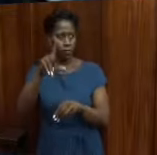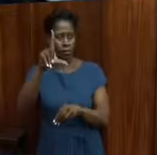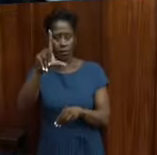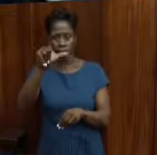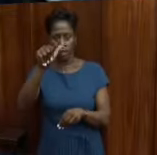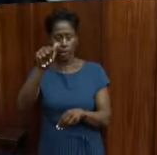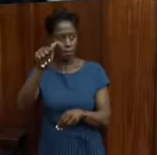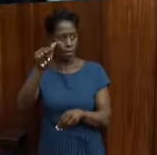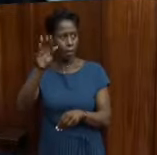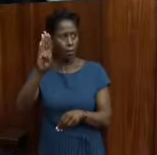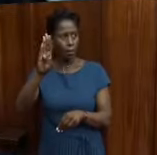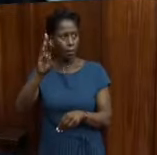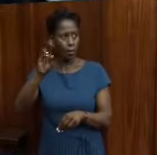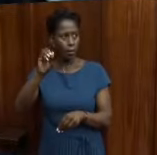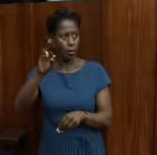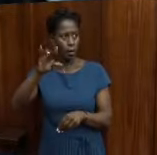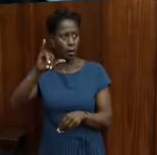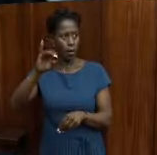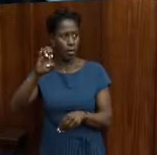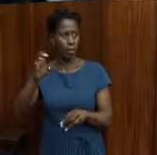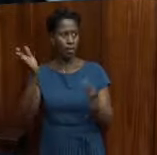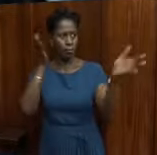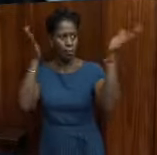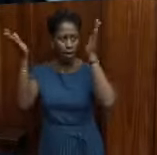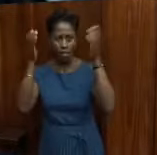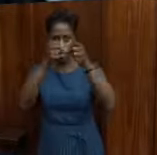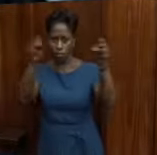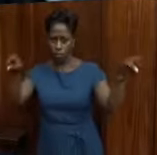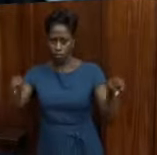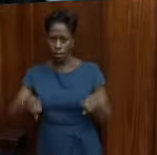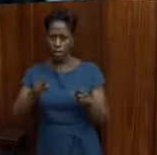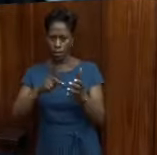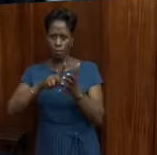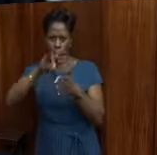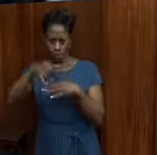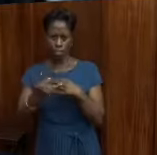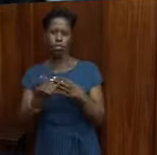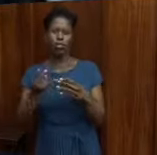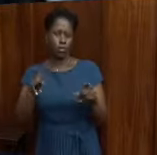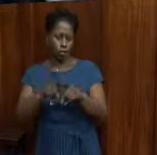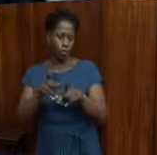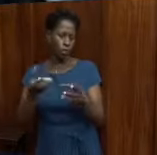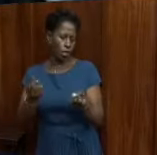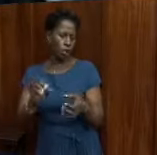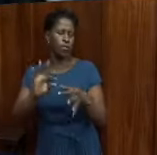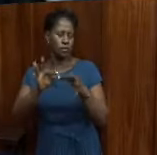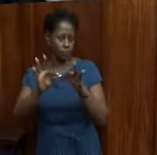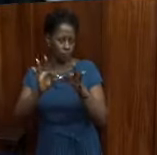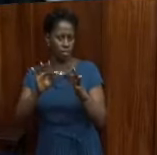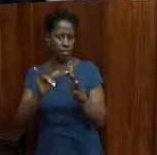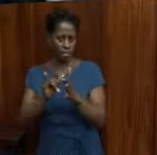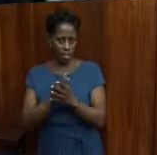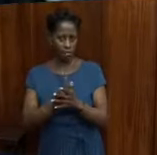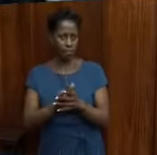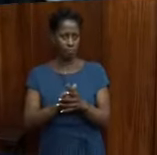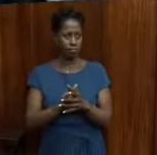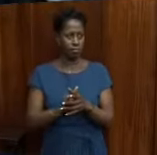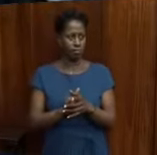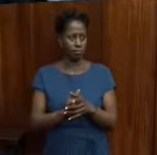of vendors and patrons of the market, with the construction of an aesthetically pleasing covered vending space in the village of